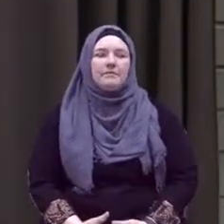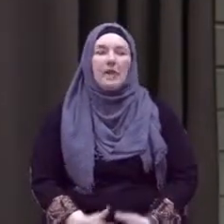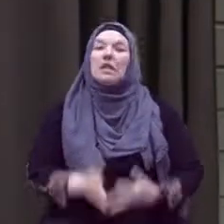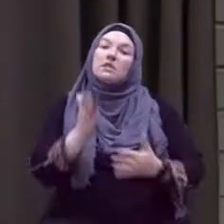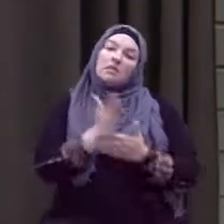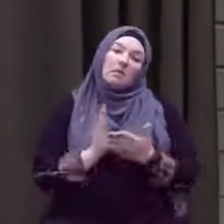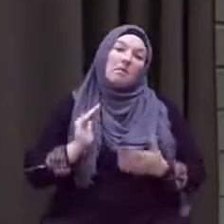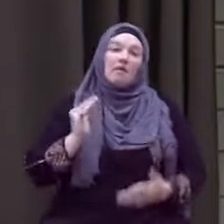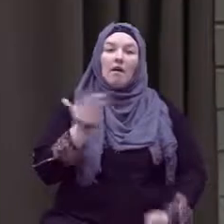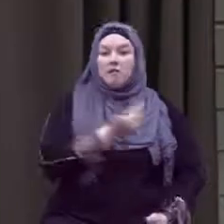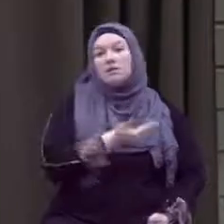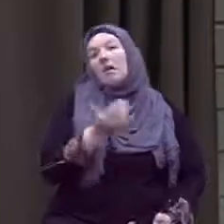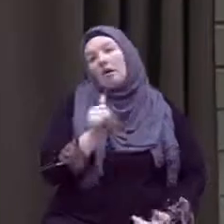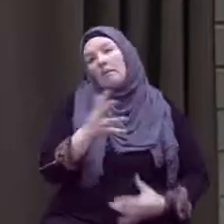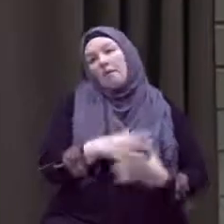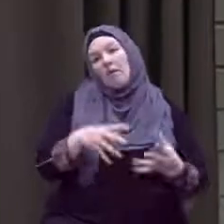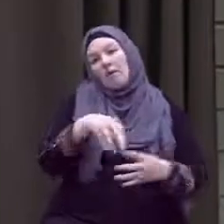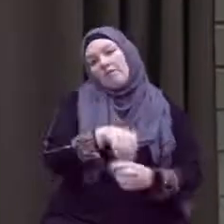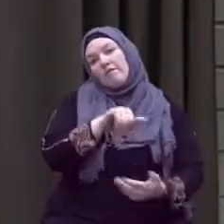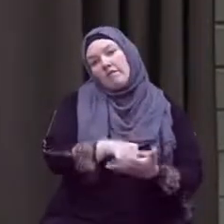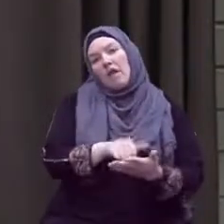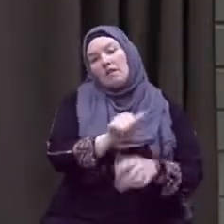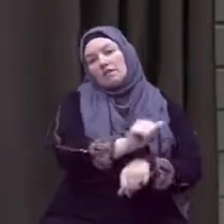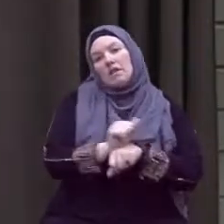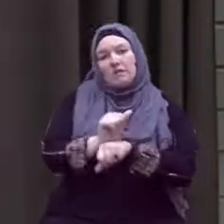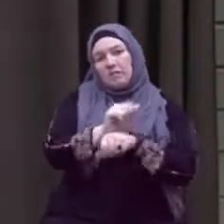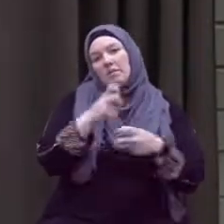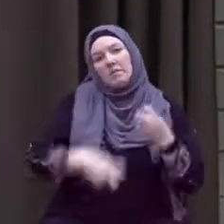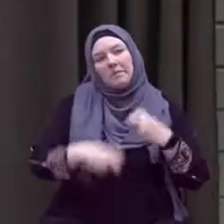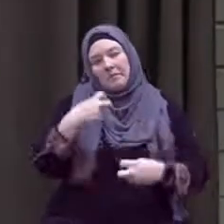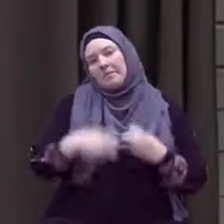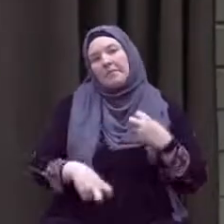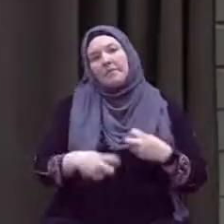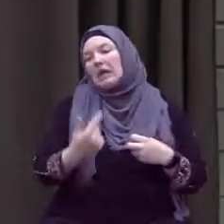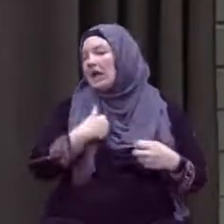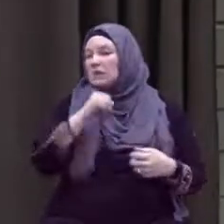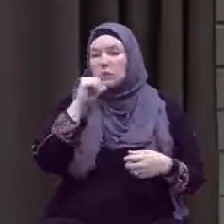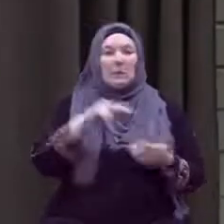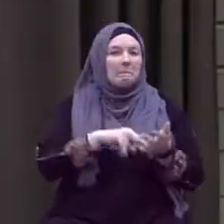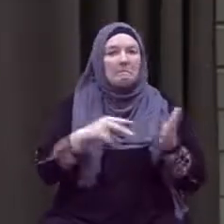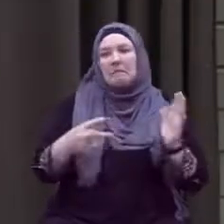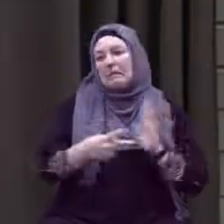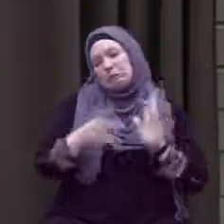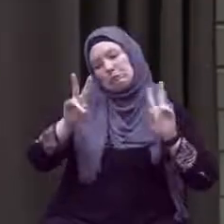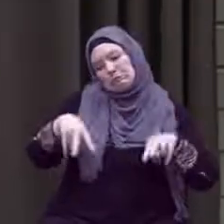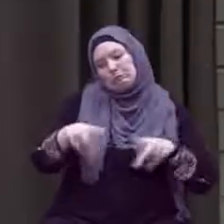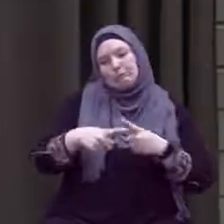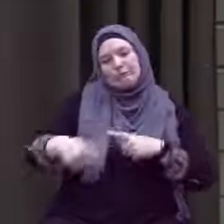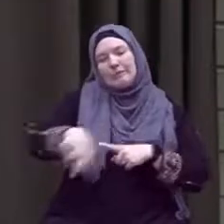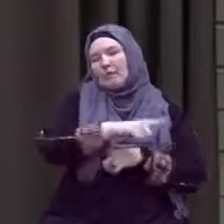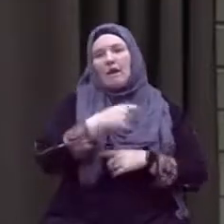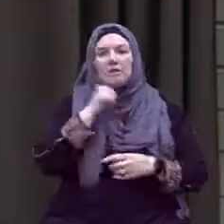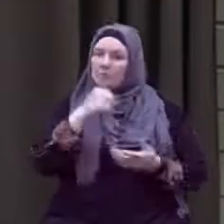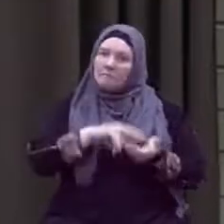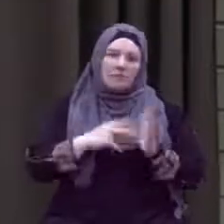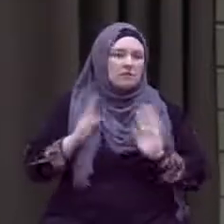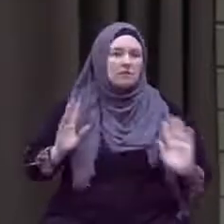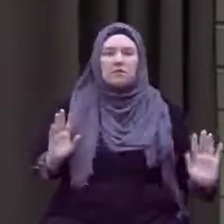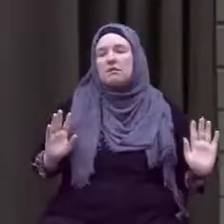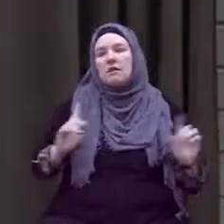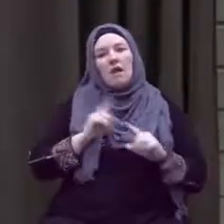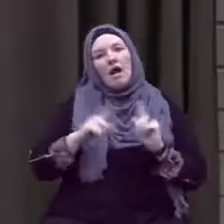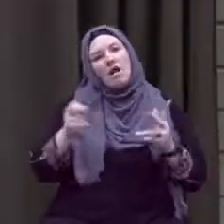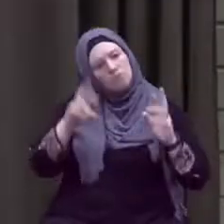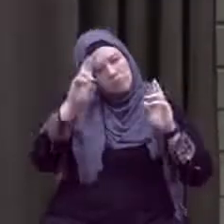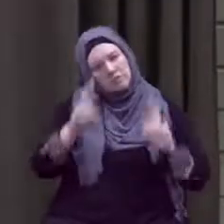Some of us are part of this enslavement. I don't mean to demean anybody. I respect